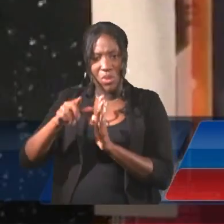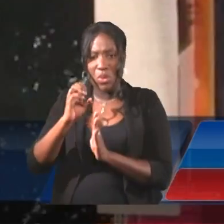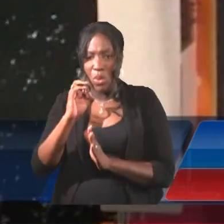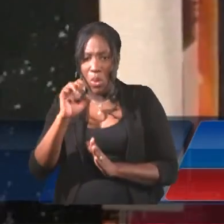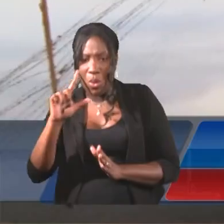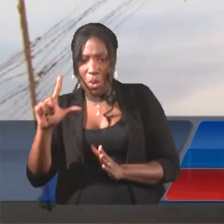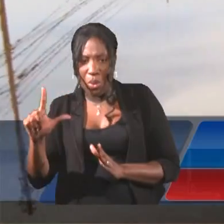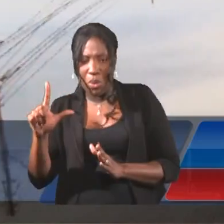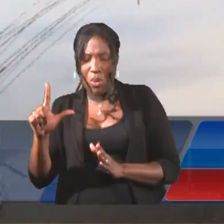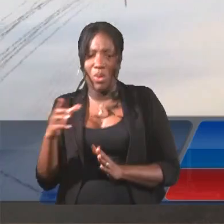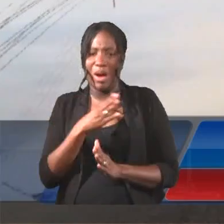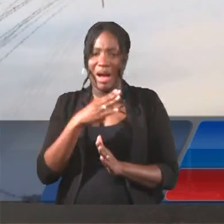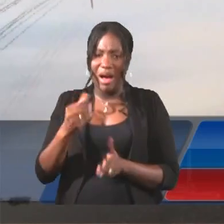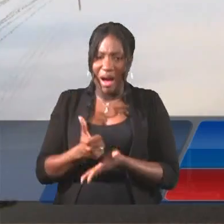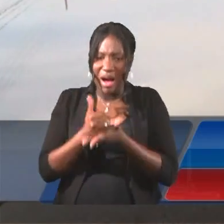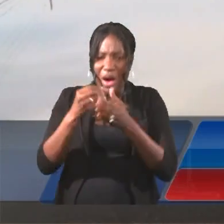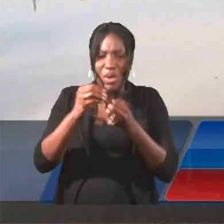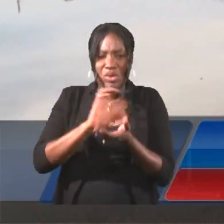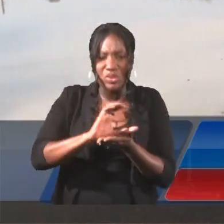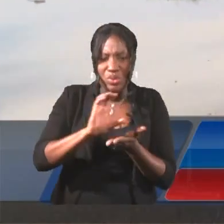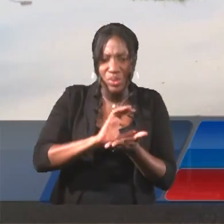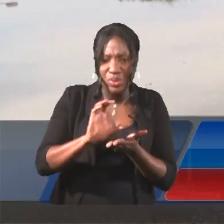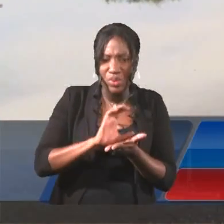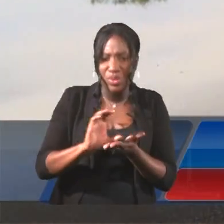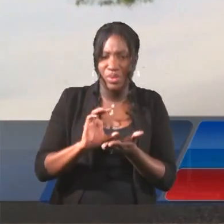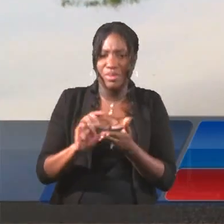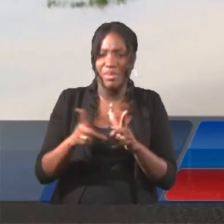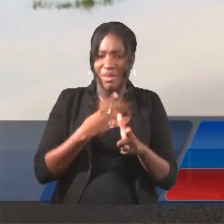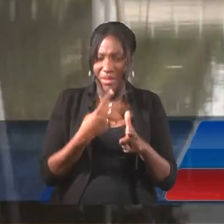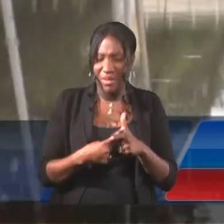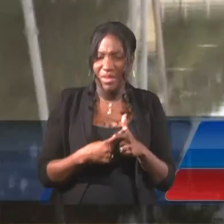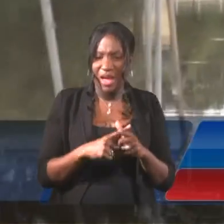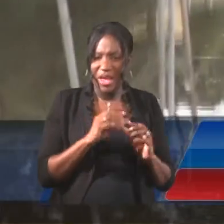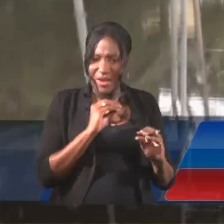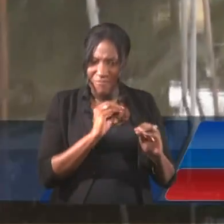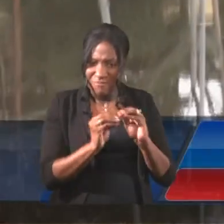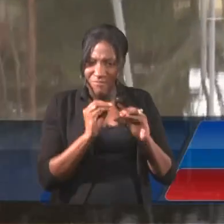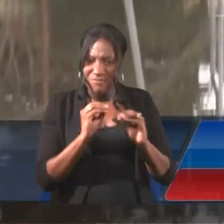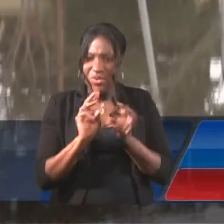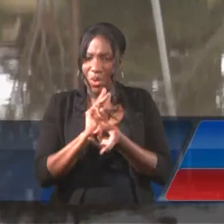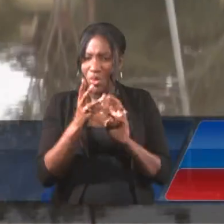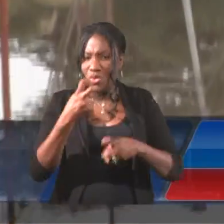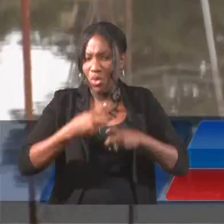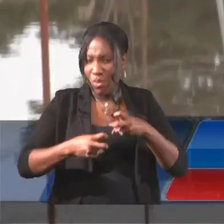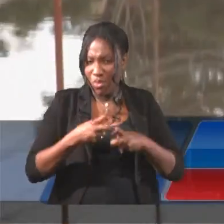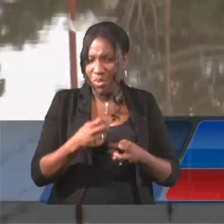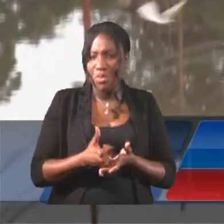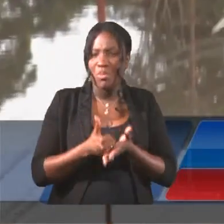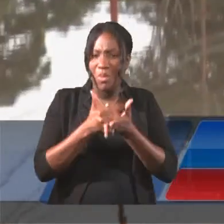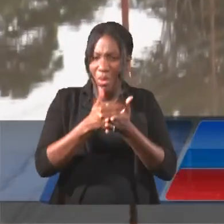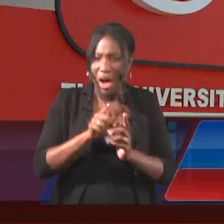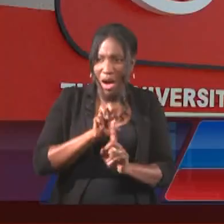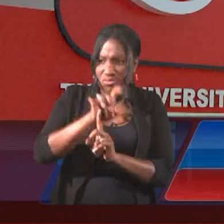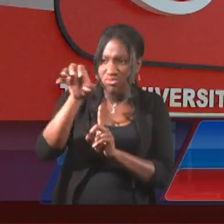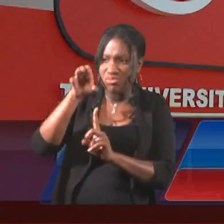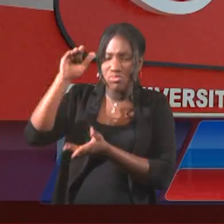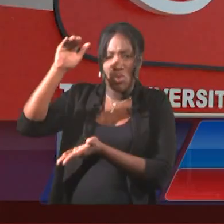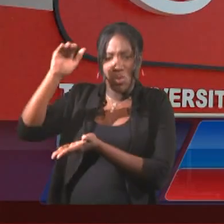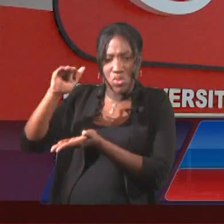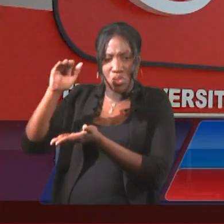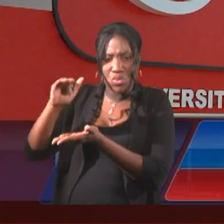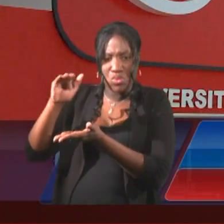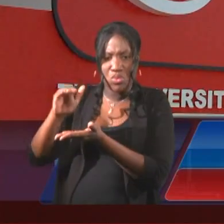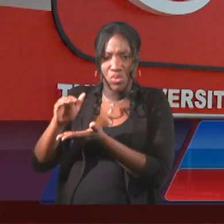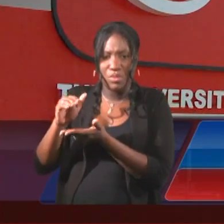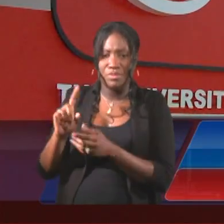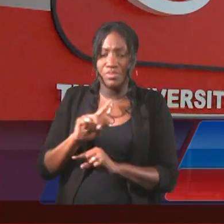recovery itself, and the third main aspect of it is addressing the climate issue of reducing our CO2 emissions. Using